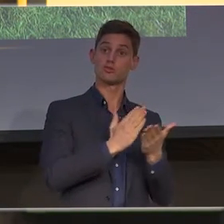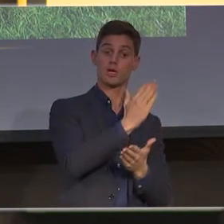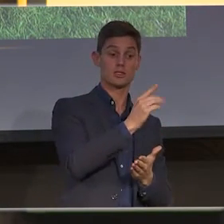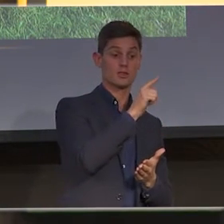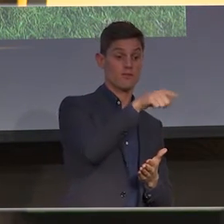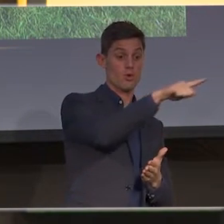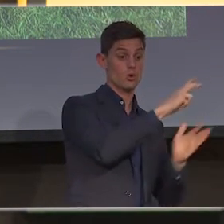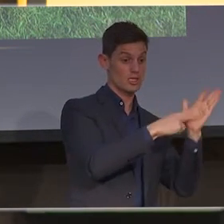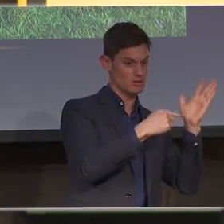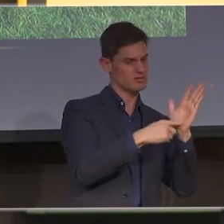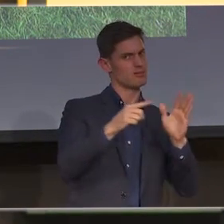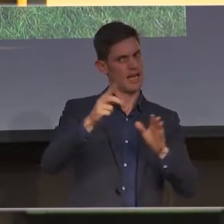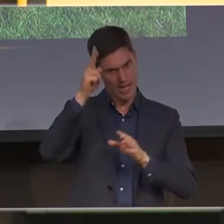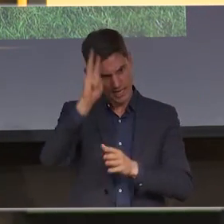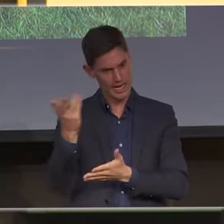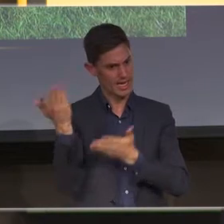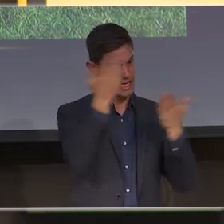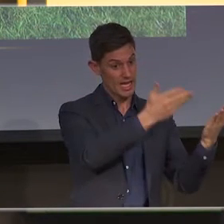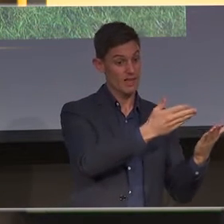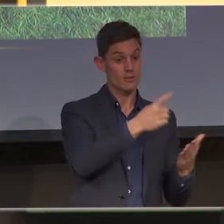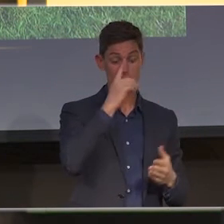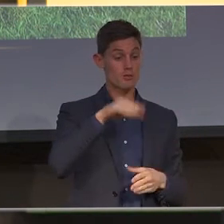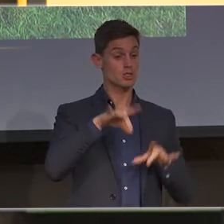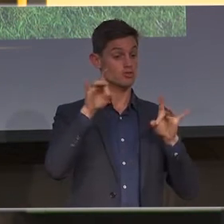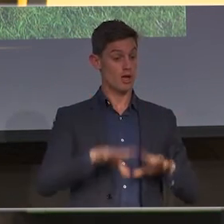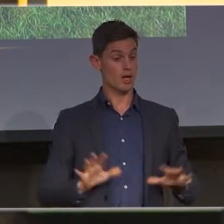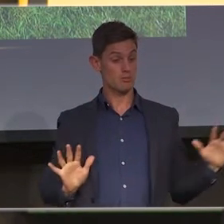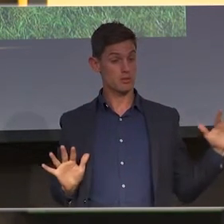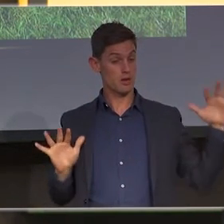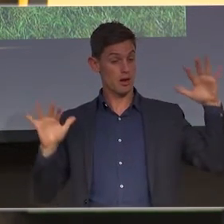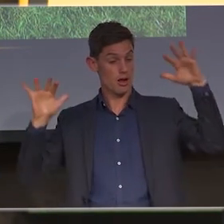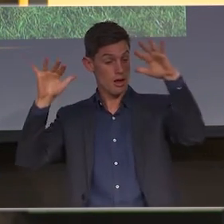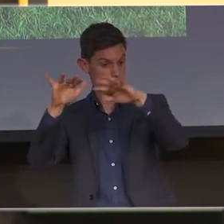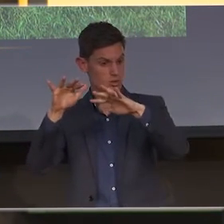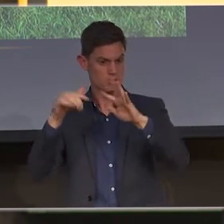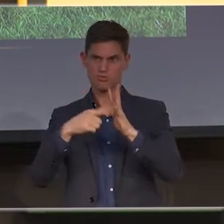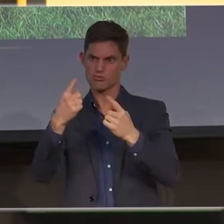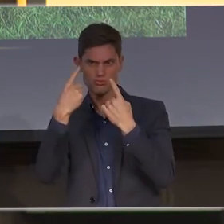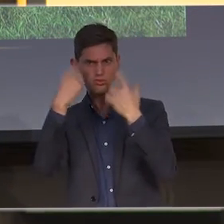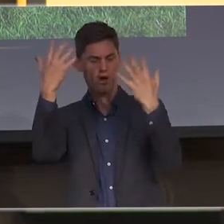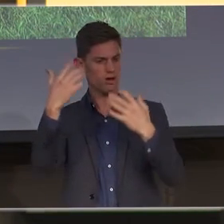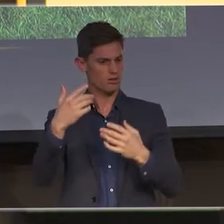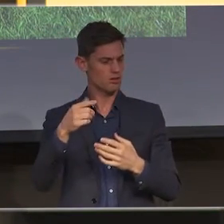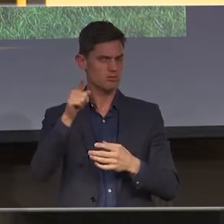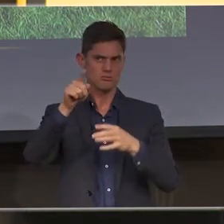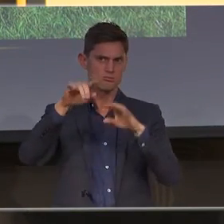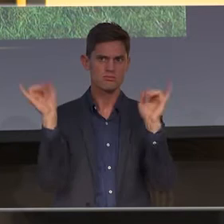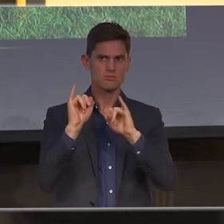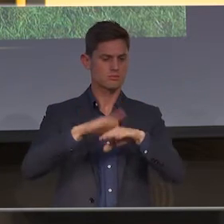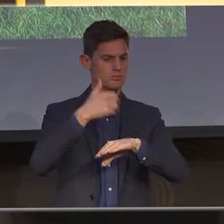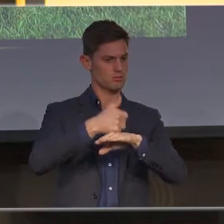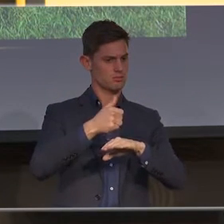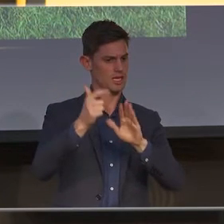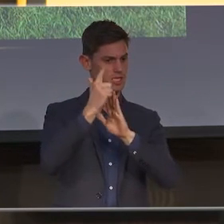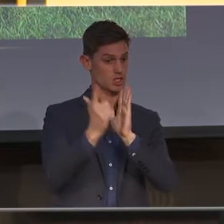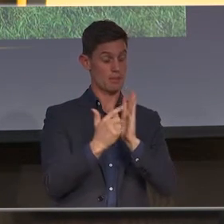reinstated. The rally saw people travel across the country specifically to declare their disgust at the racist legislation. I